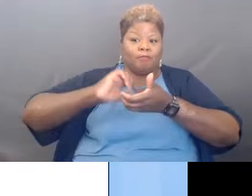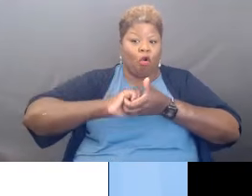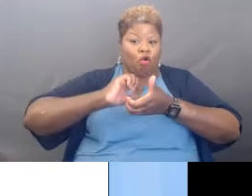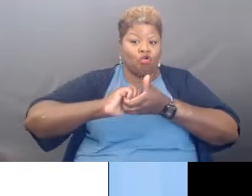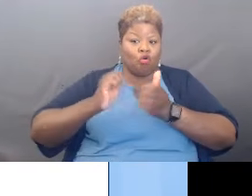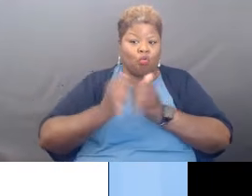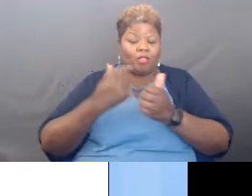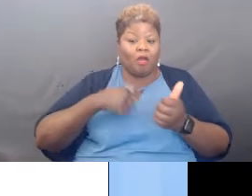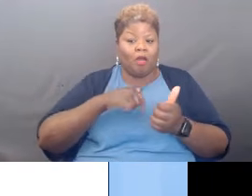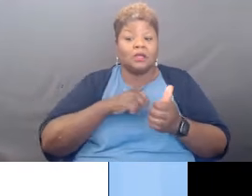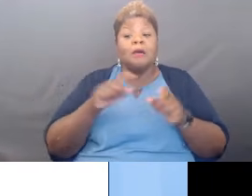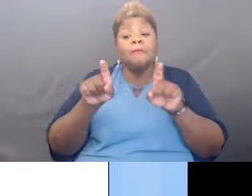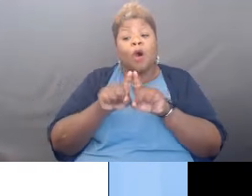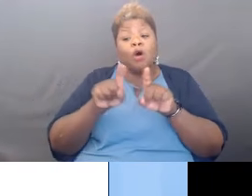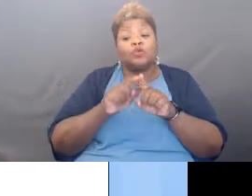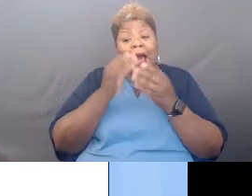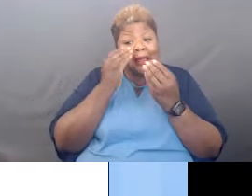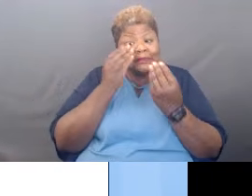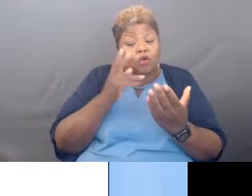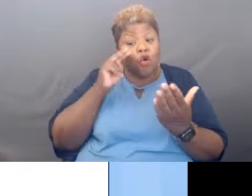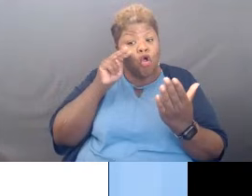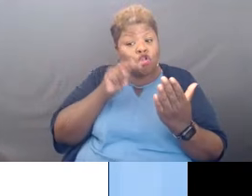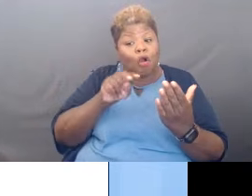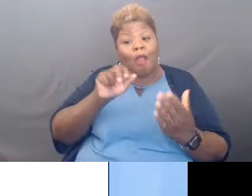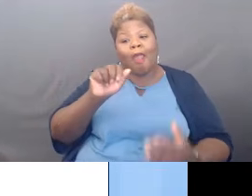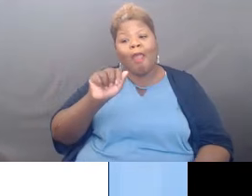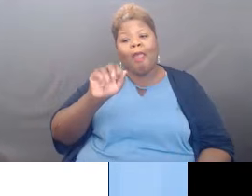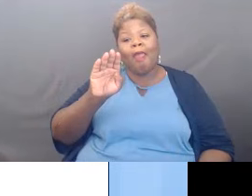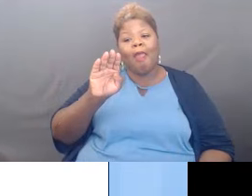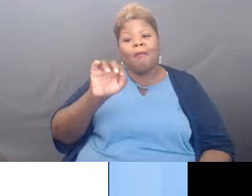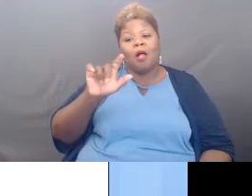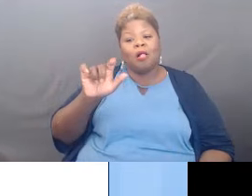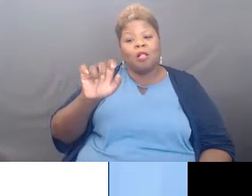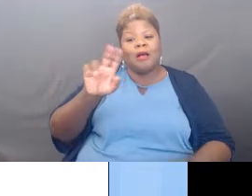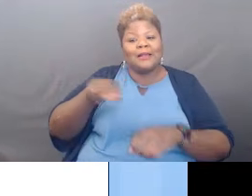the ABLE National Resource Center, which is